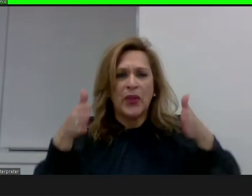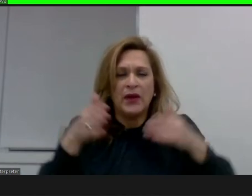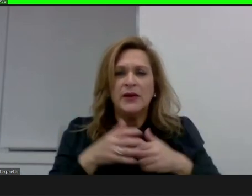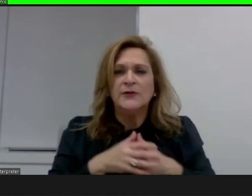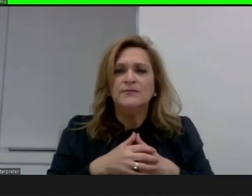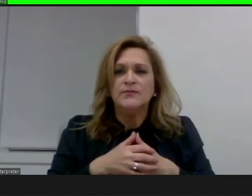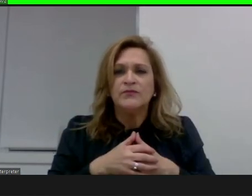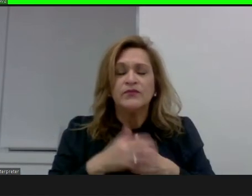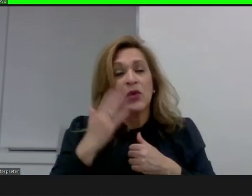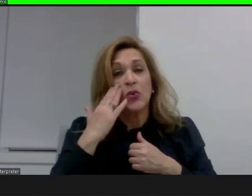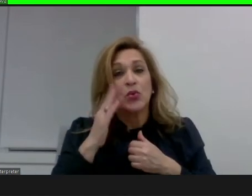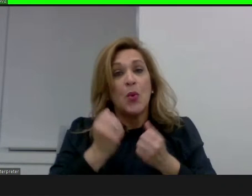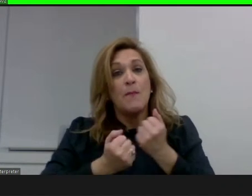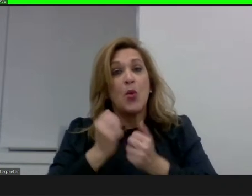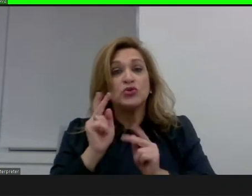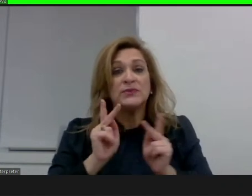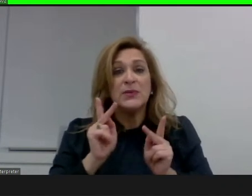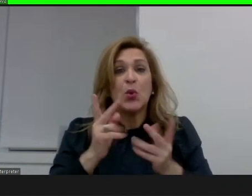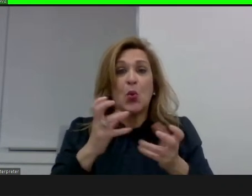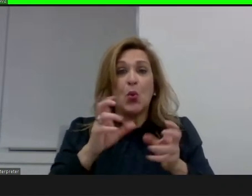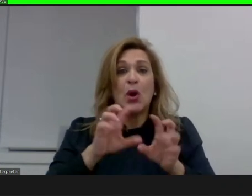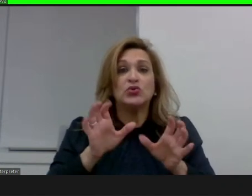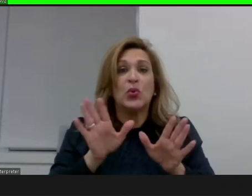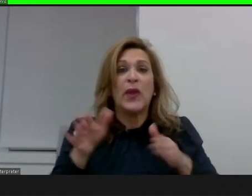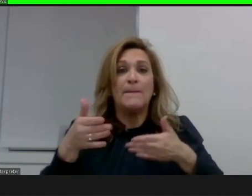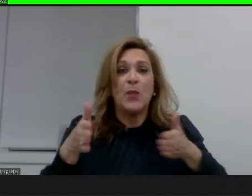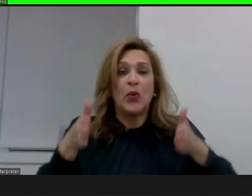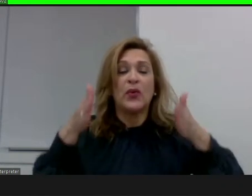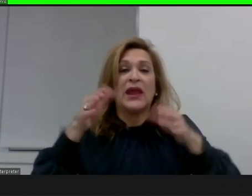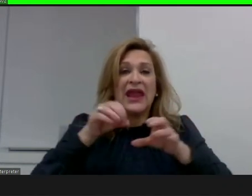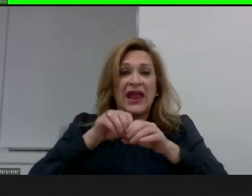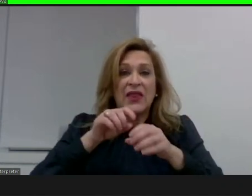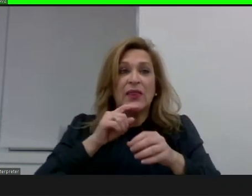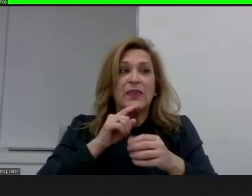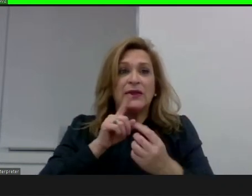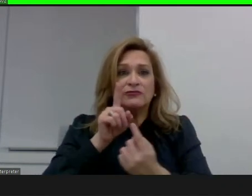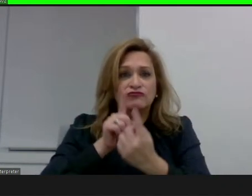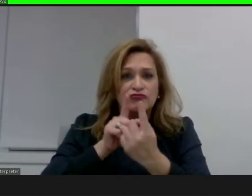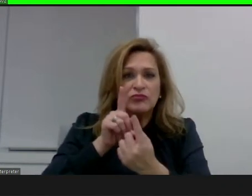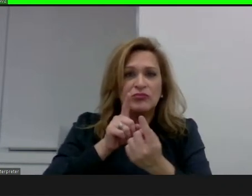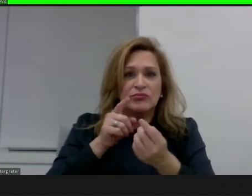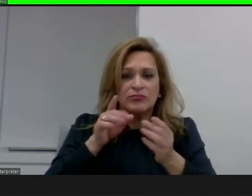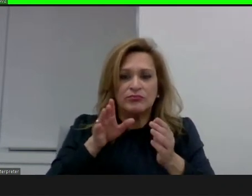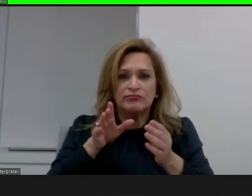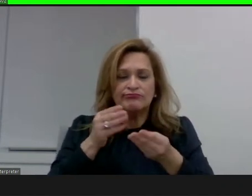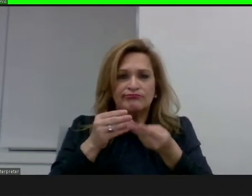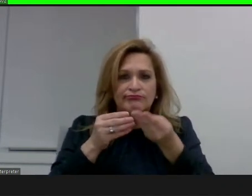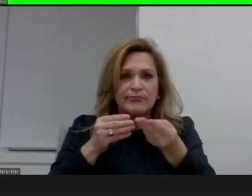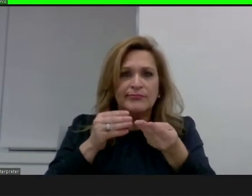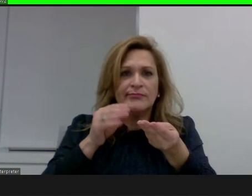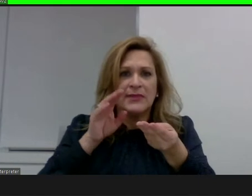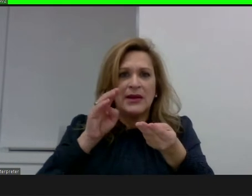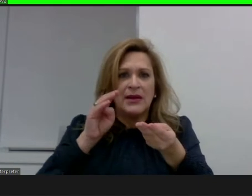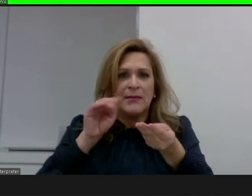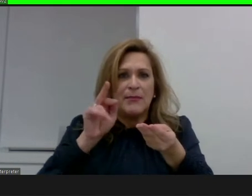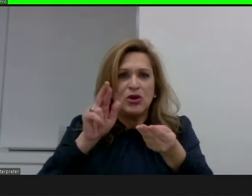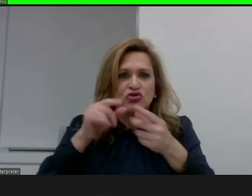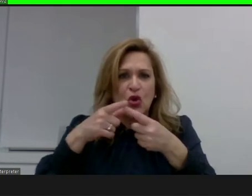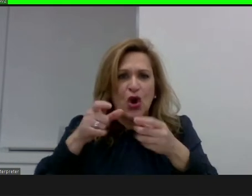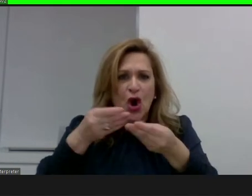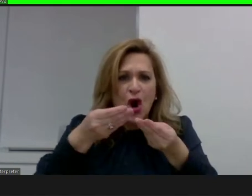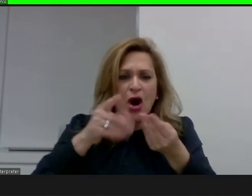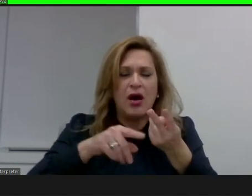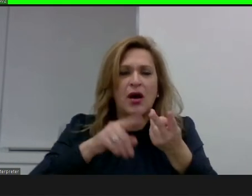want things done in the booth. They want their Metro card or their Omni card or whatever and go along their way. I'm just